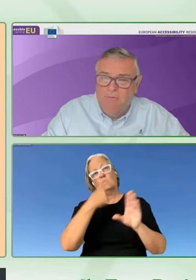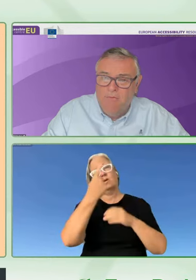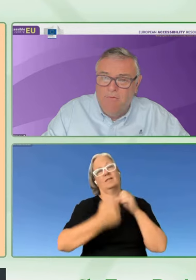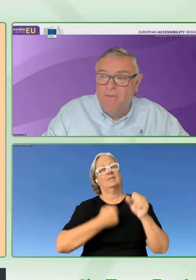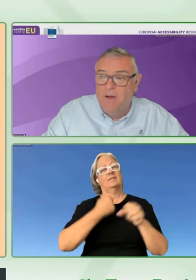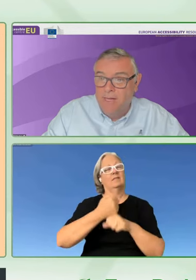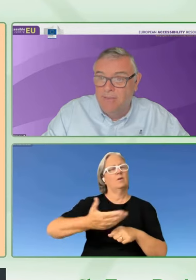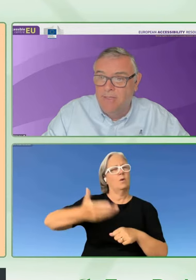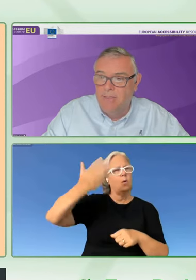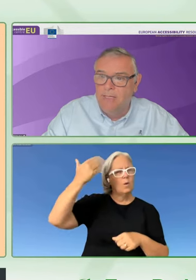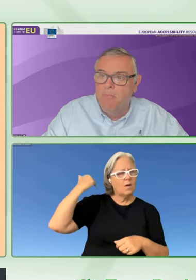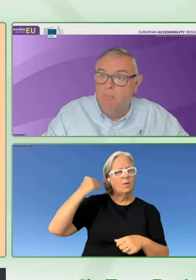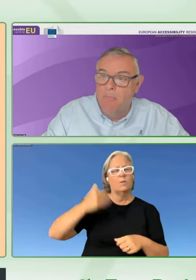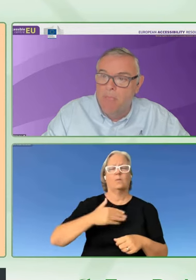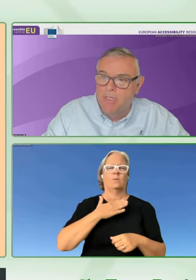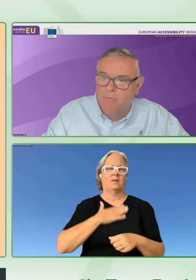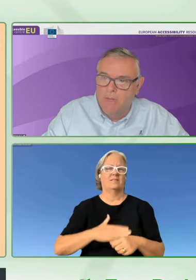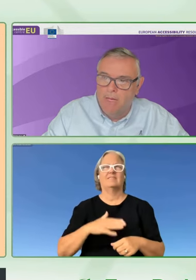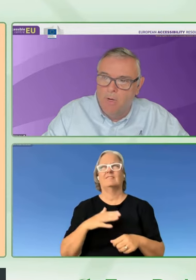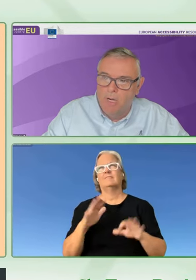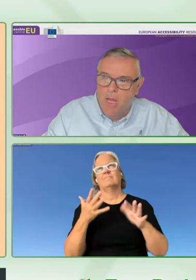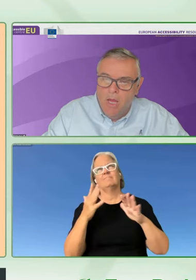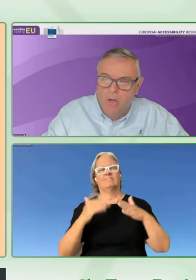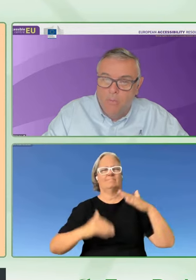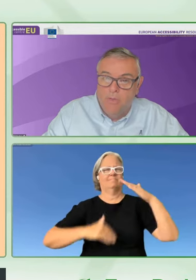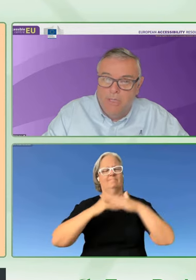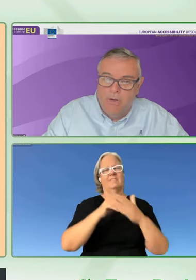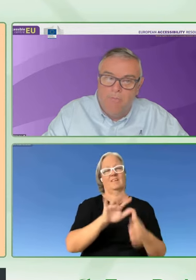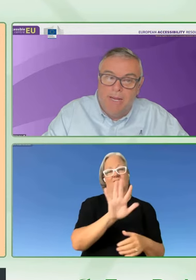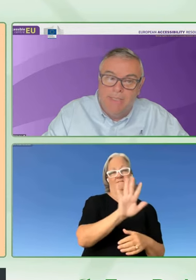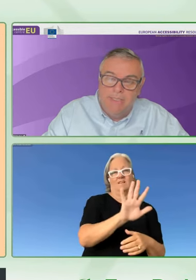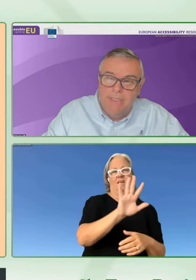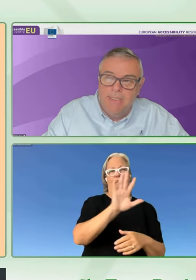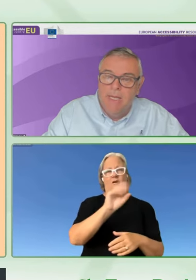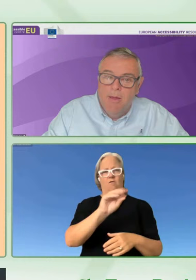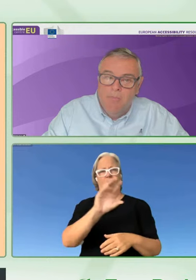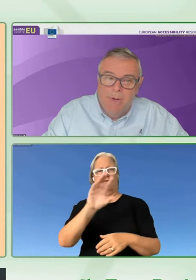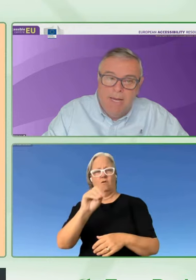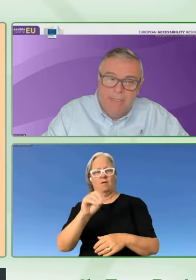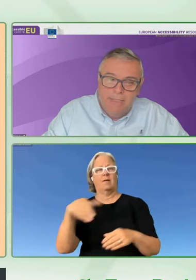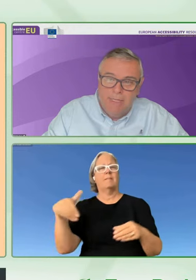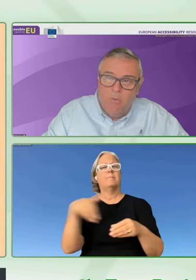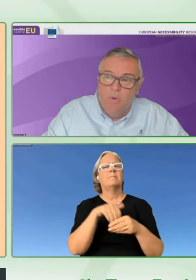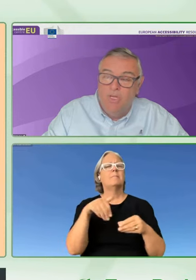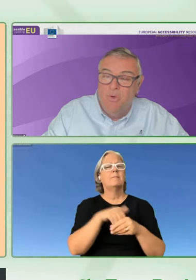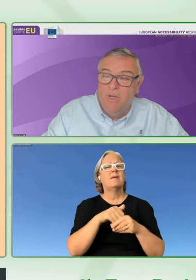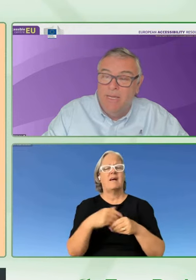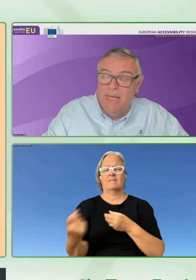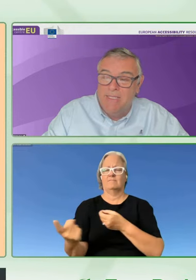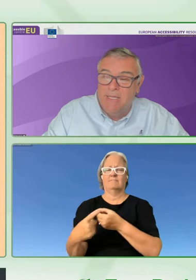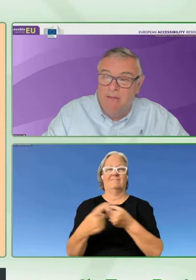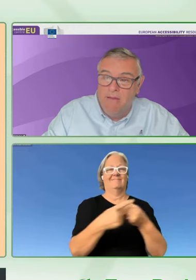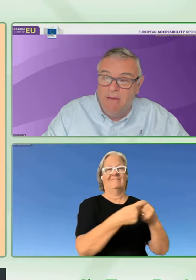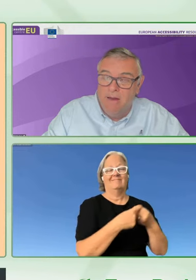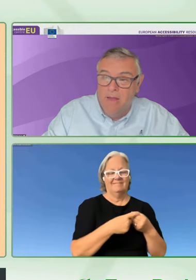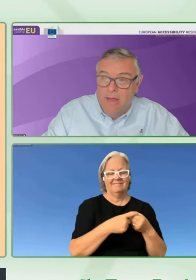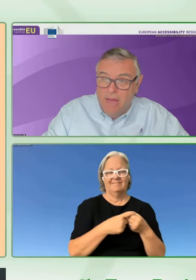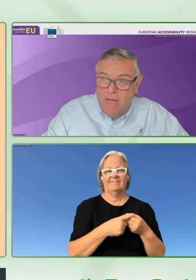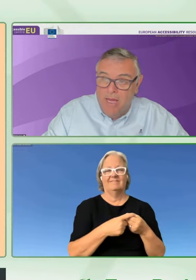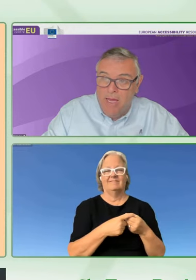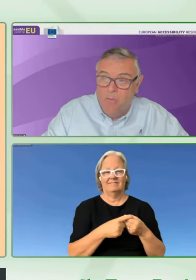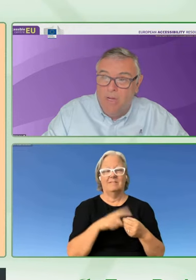get 500 members of our community of practices, but last